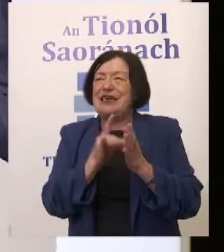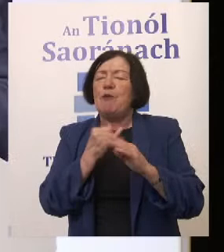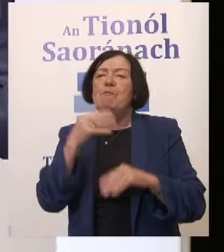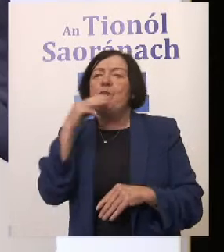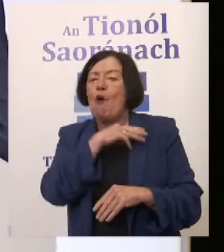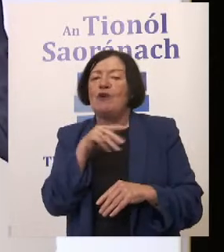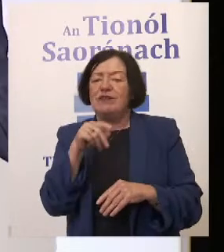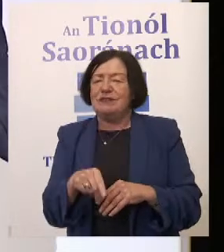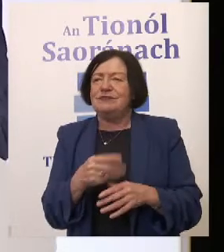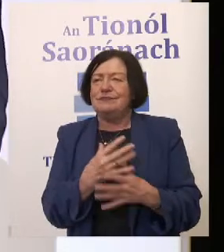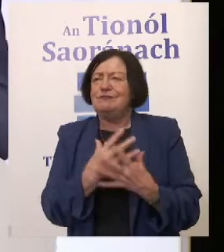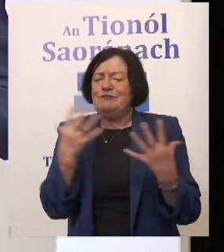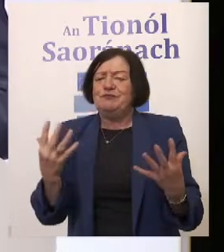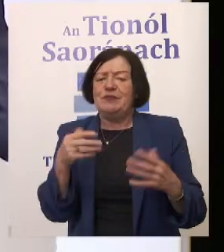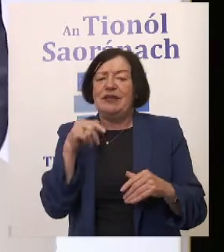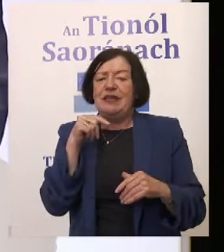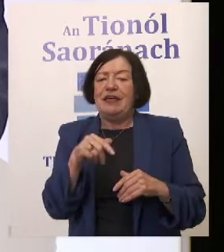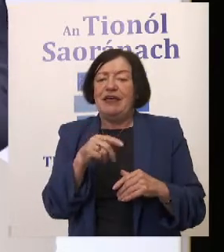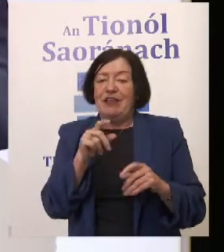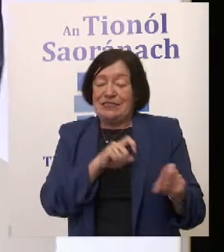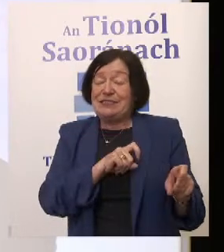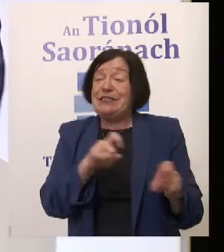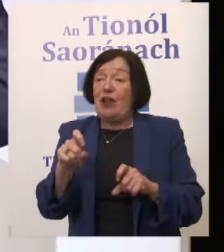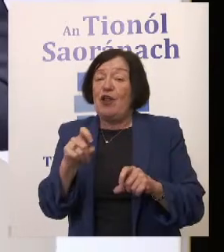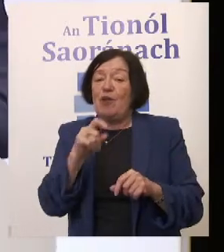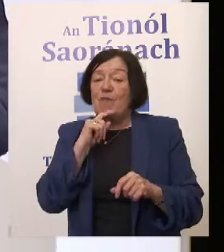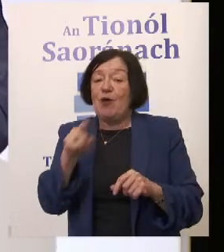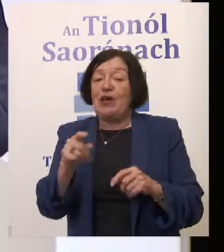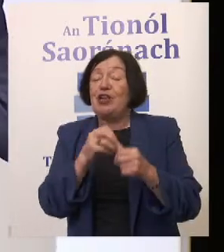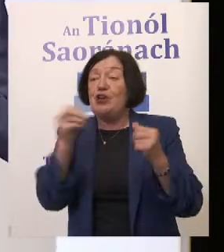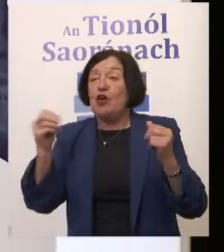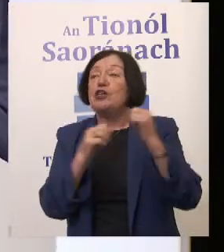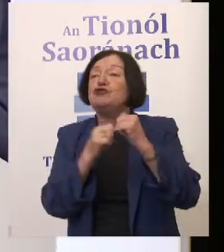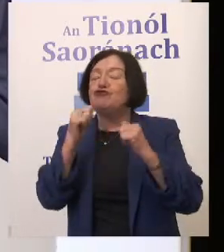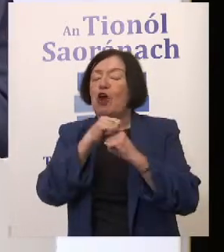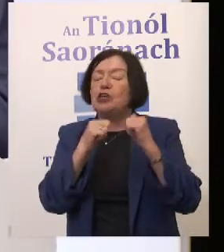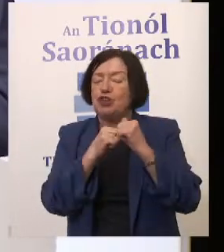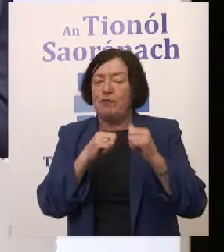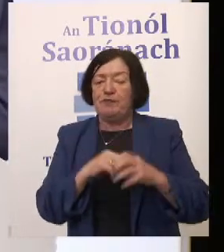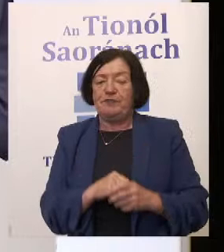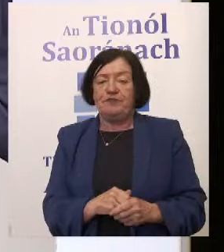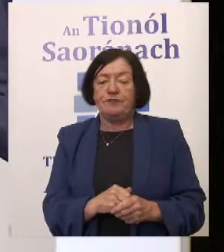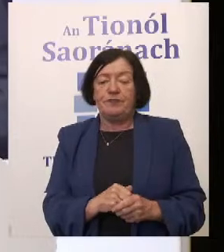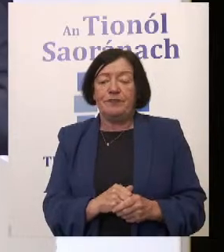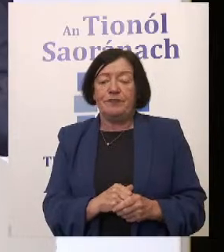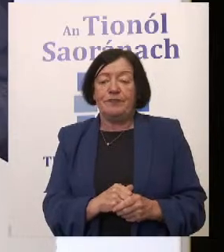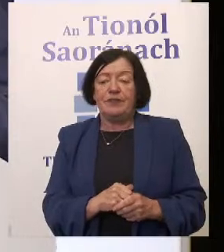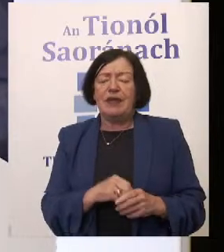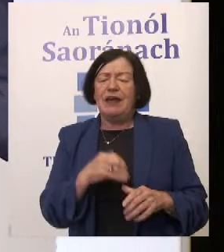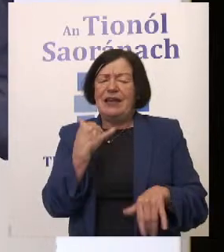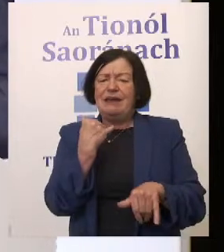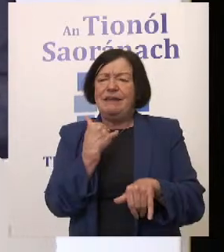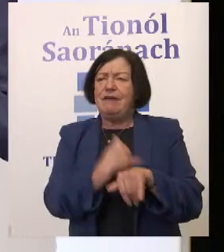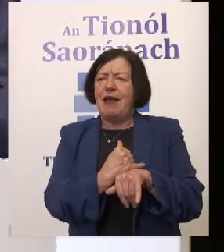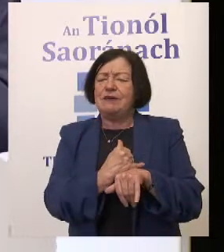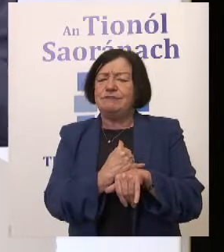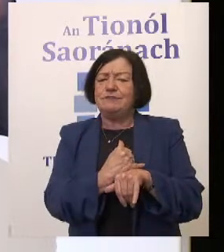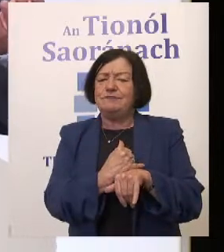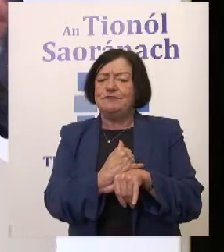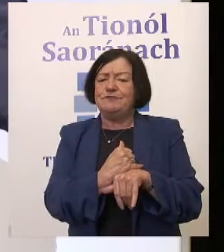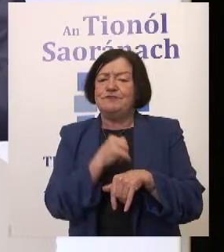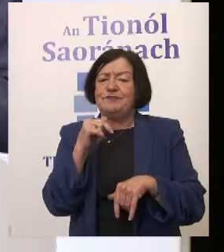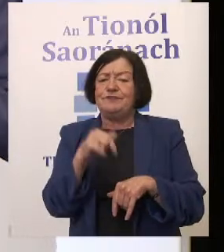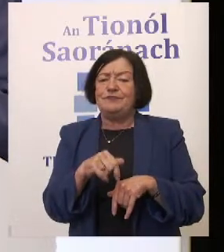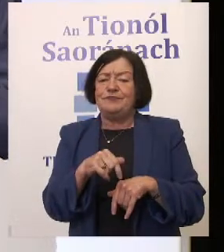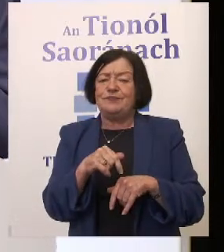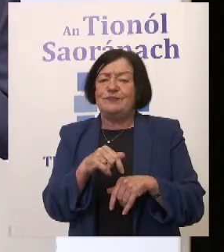really, really important. So that already exists, but it's in another structure that we might come to. And yet, you know, the